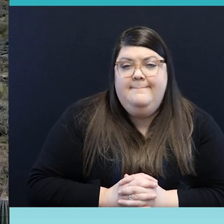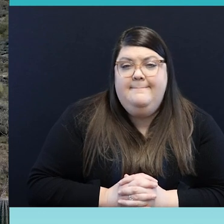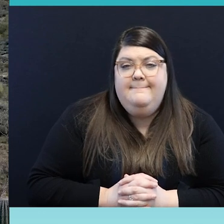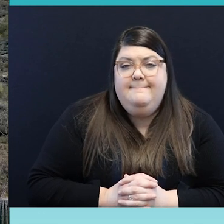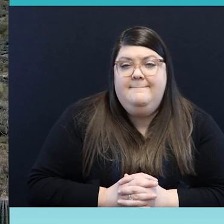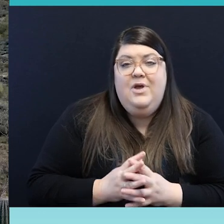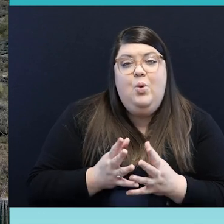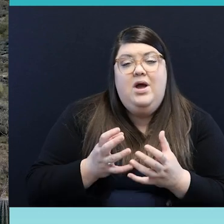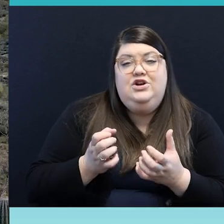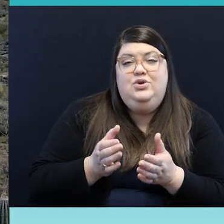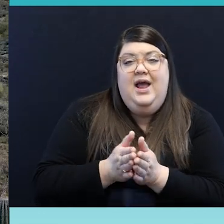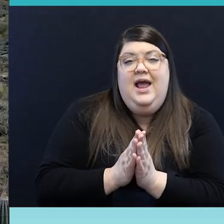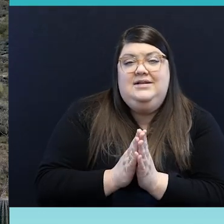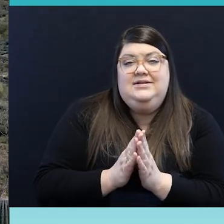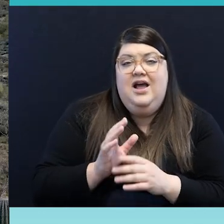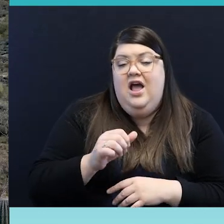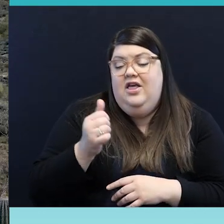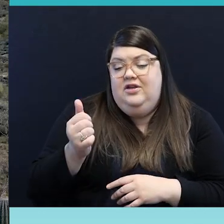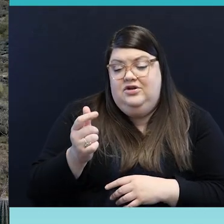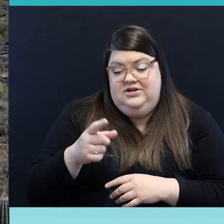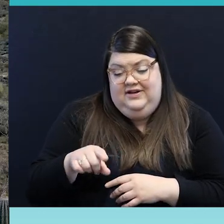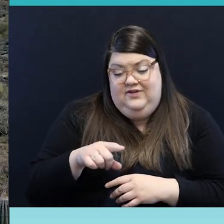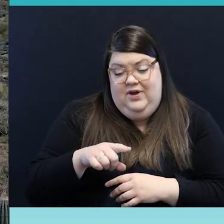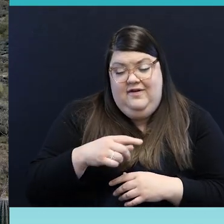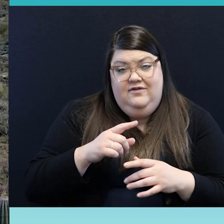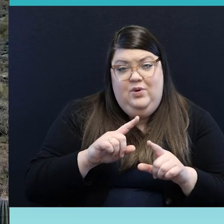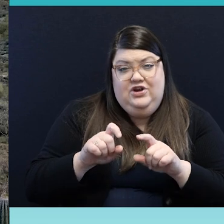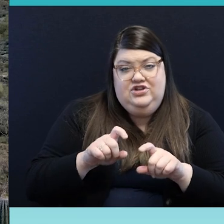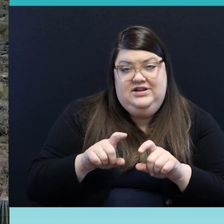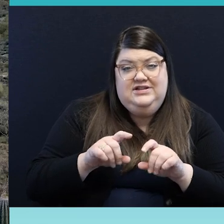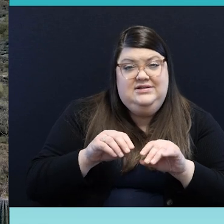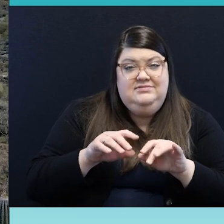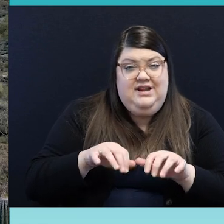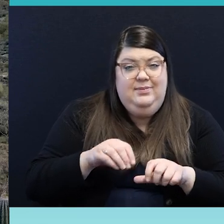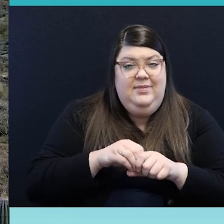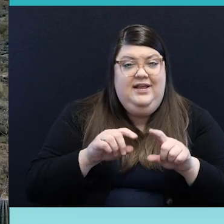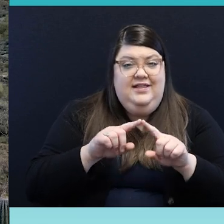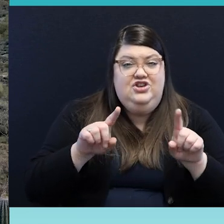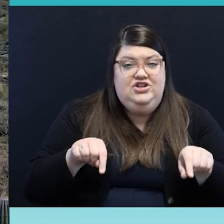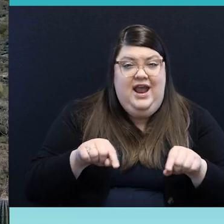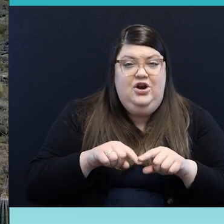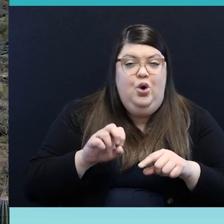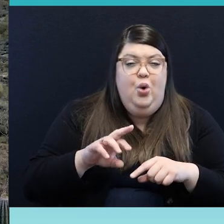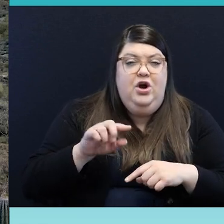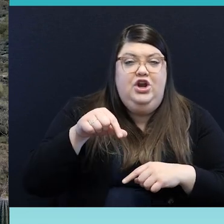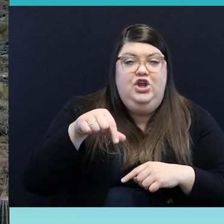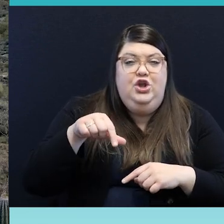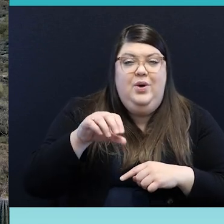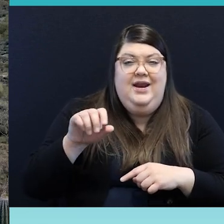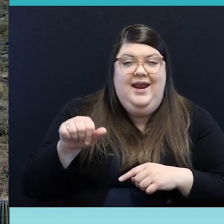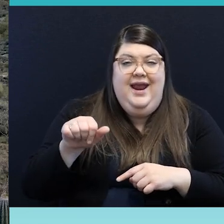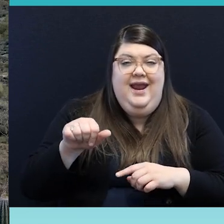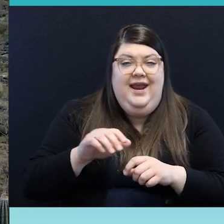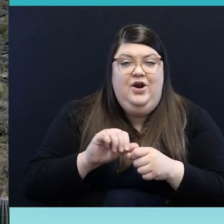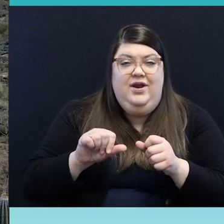And I wanted to ask others, if you have questions, put them in the chat, or the Q&A would be preferable, but either